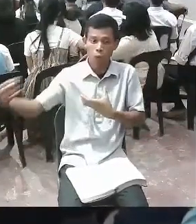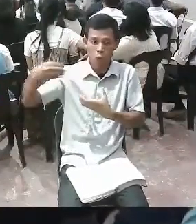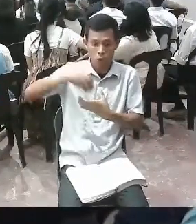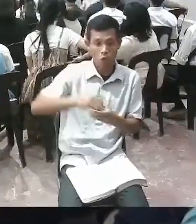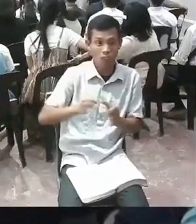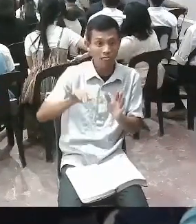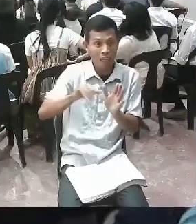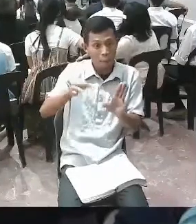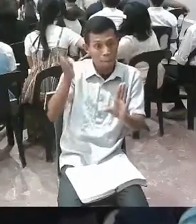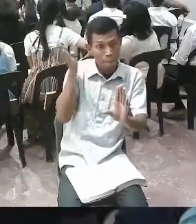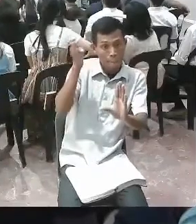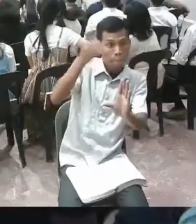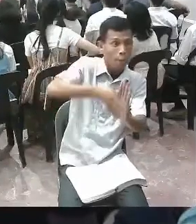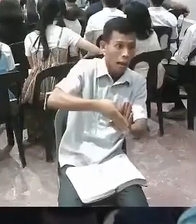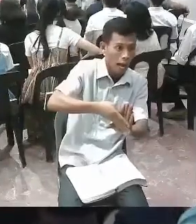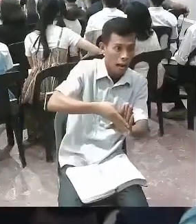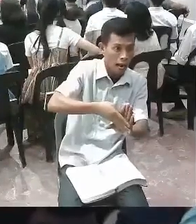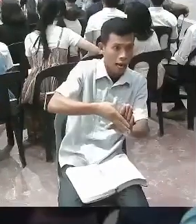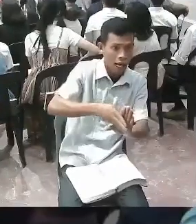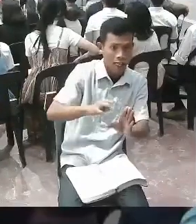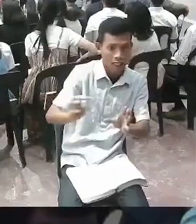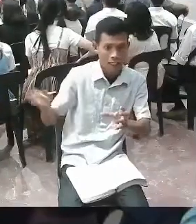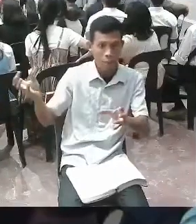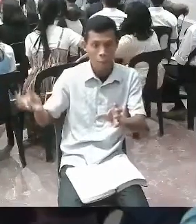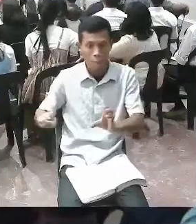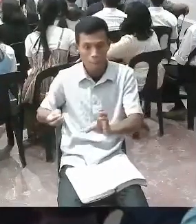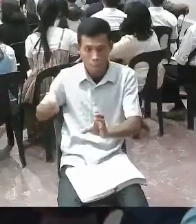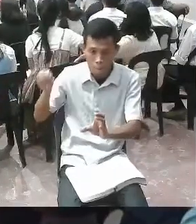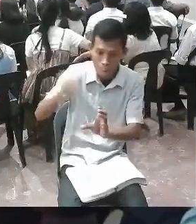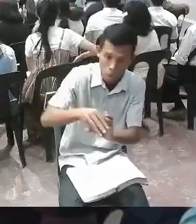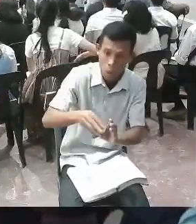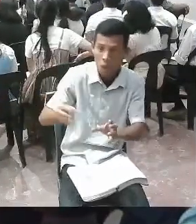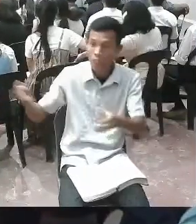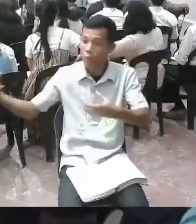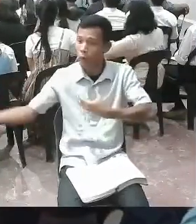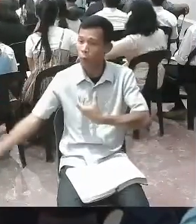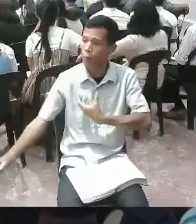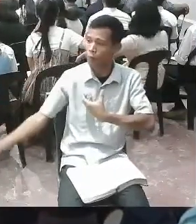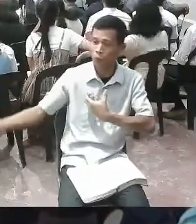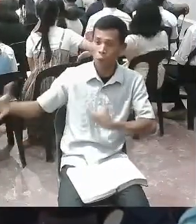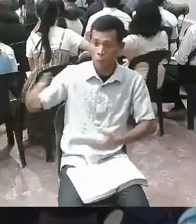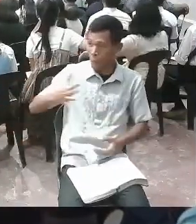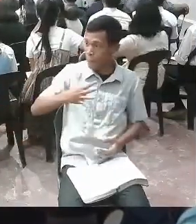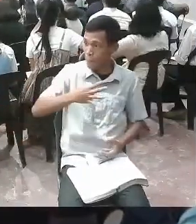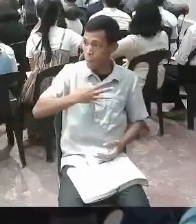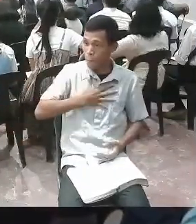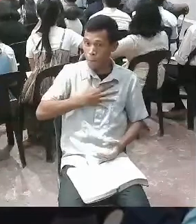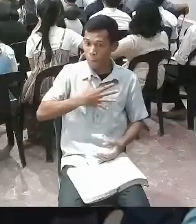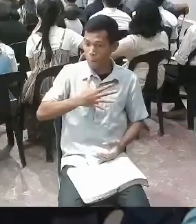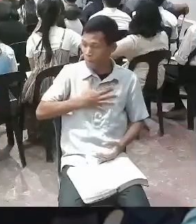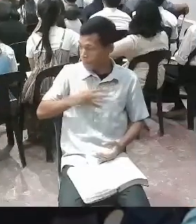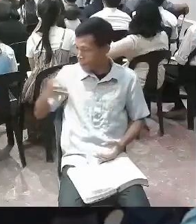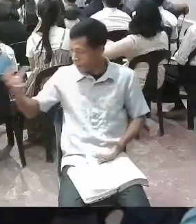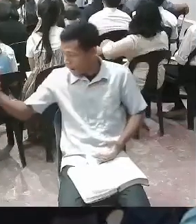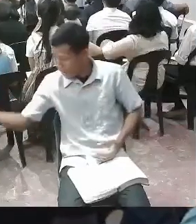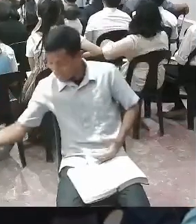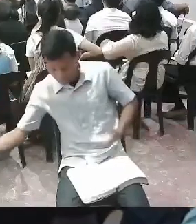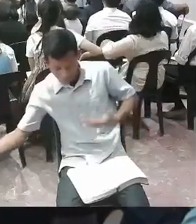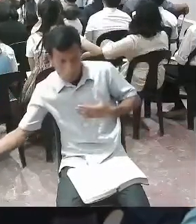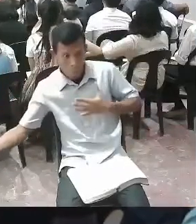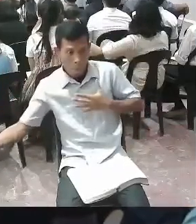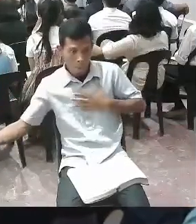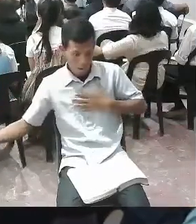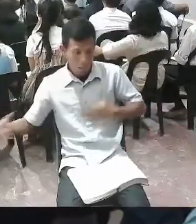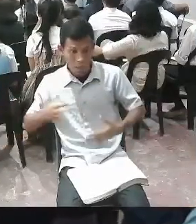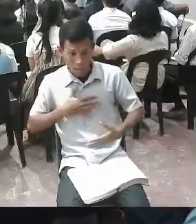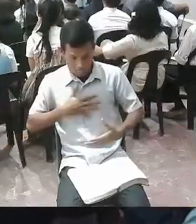account. He imputed to my account his